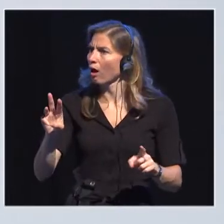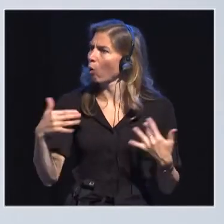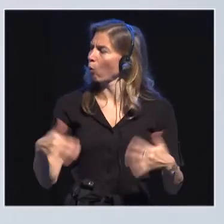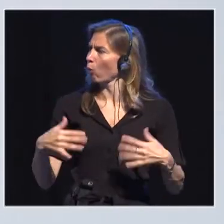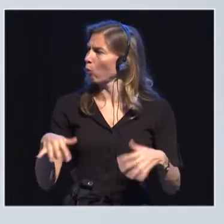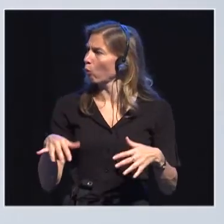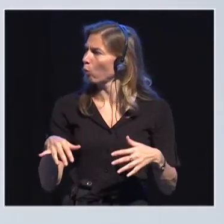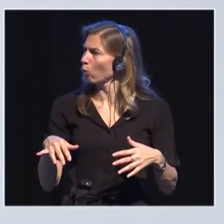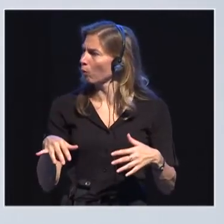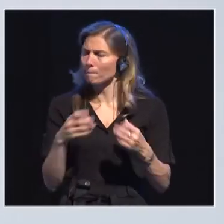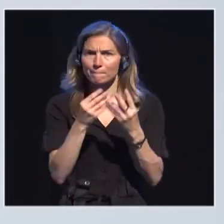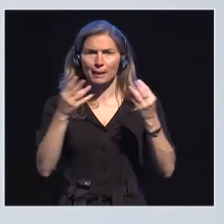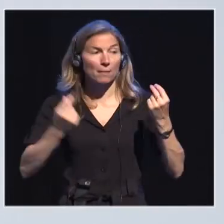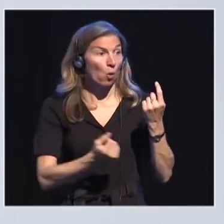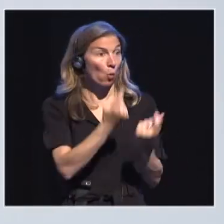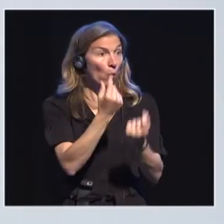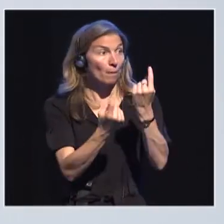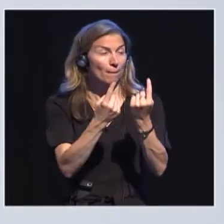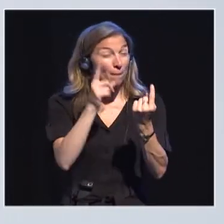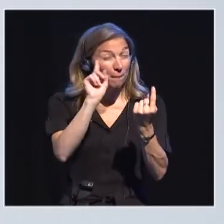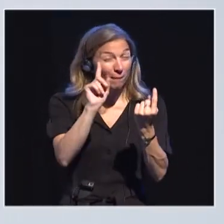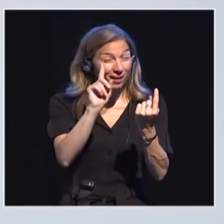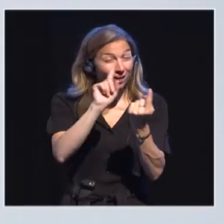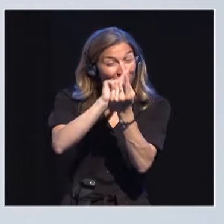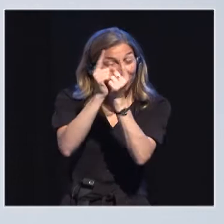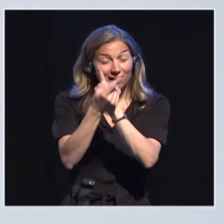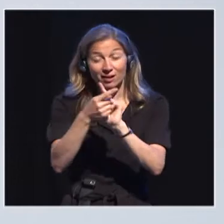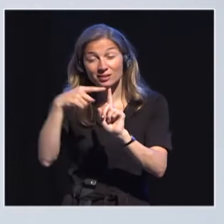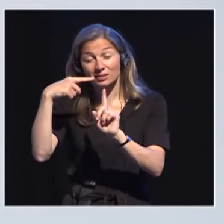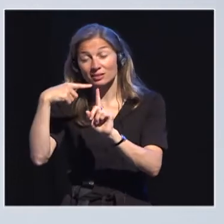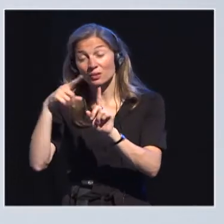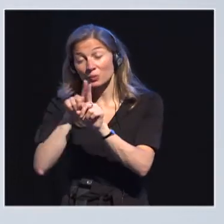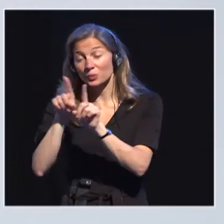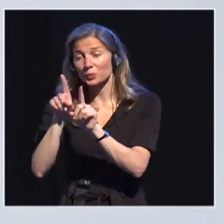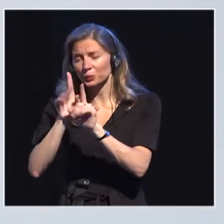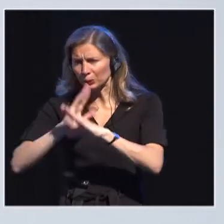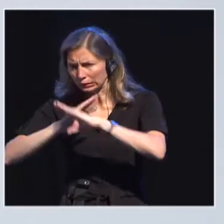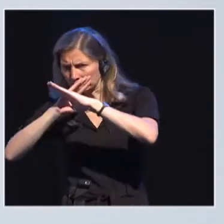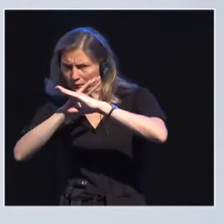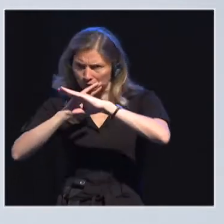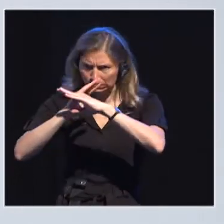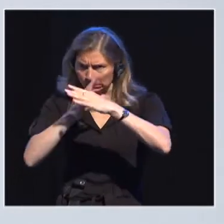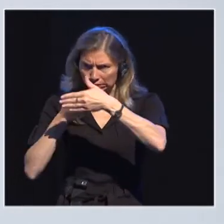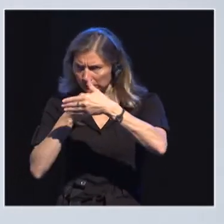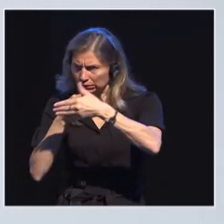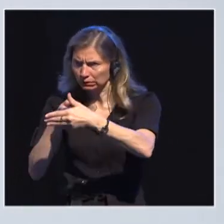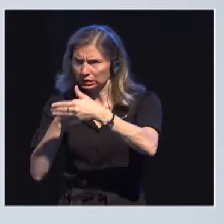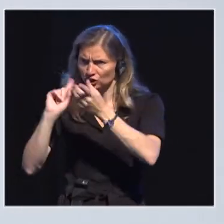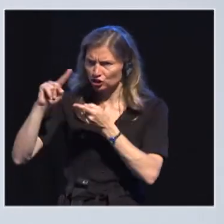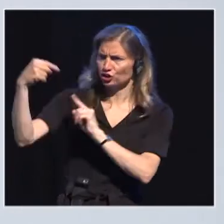challenges that digitization pose in the form of how digitalization is rolled out and how it is